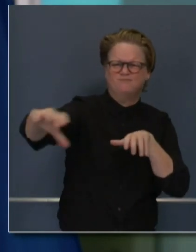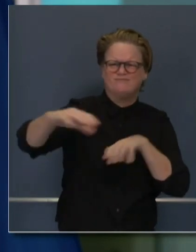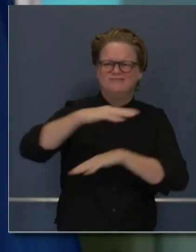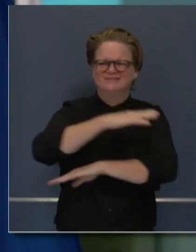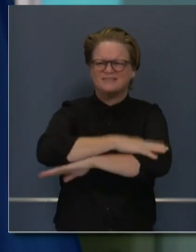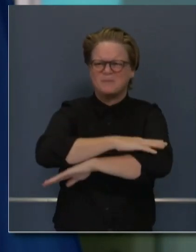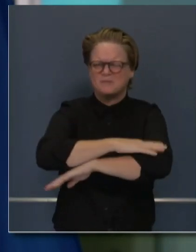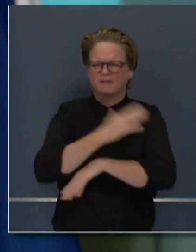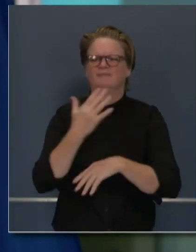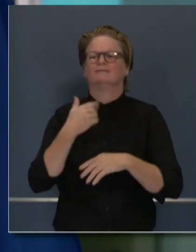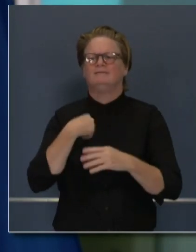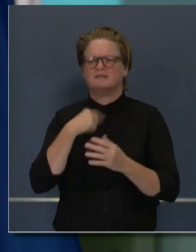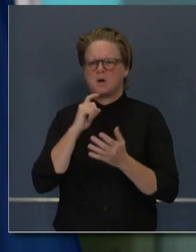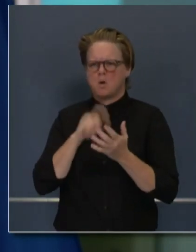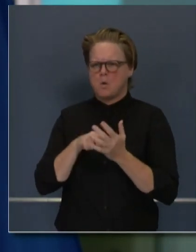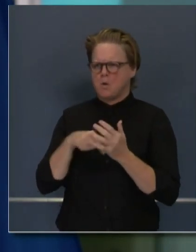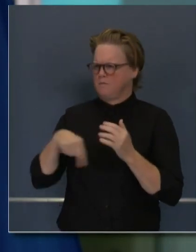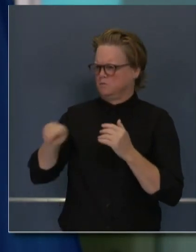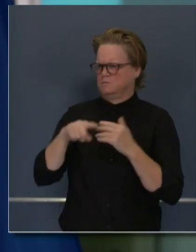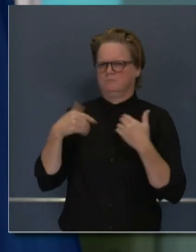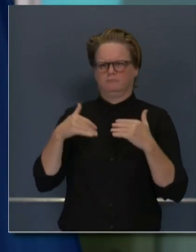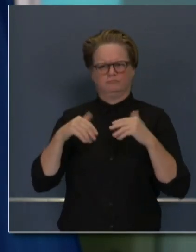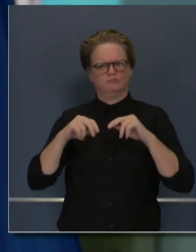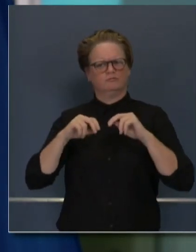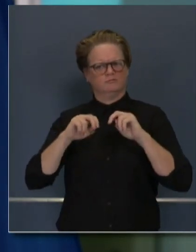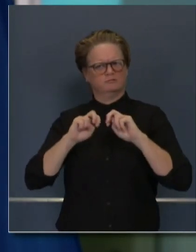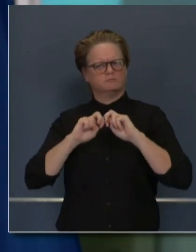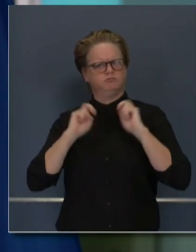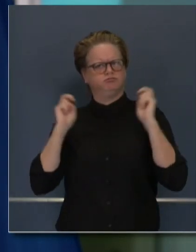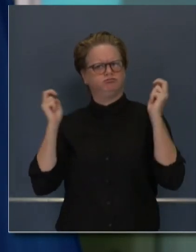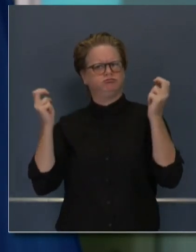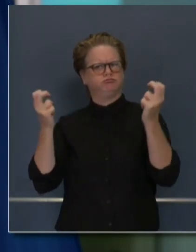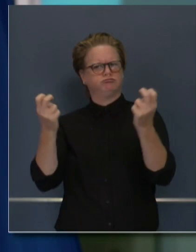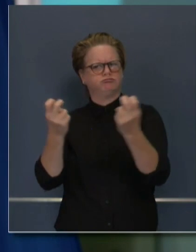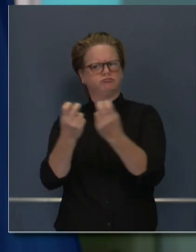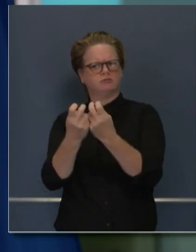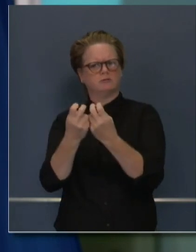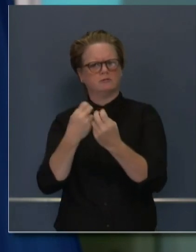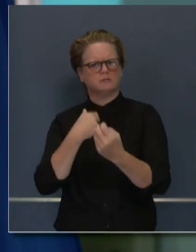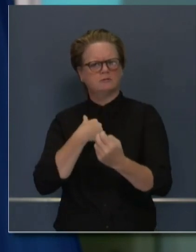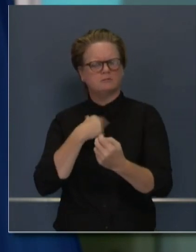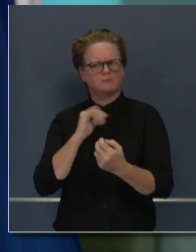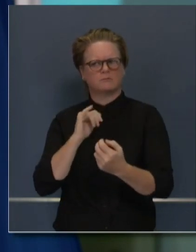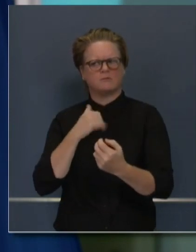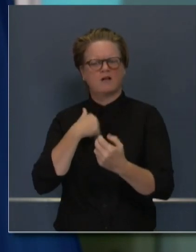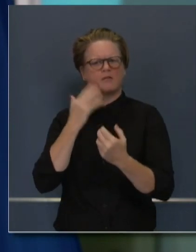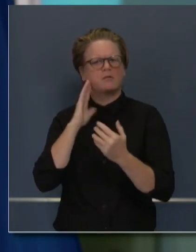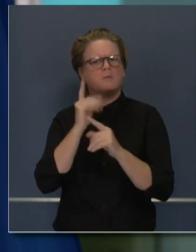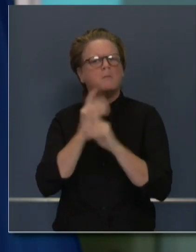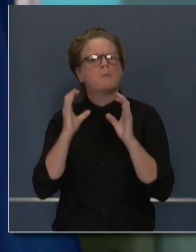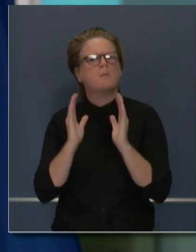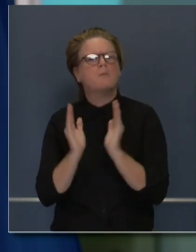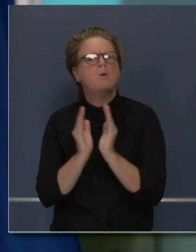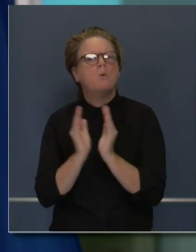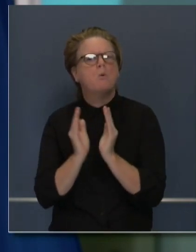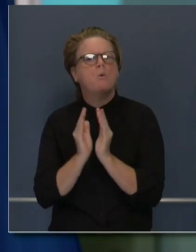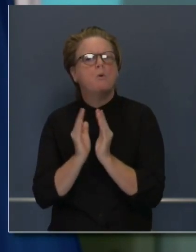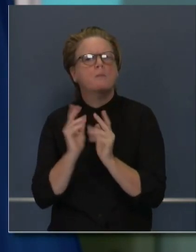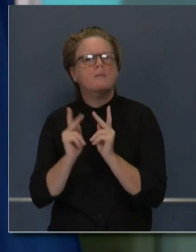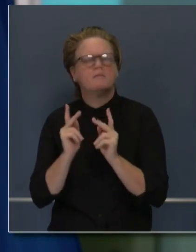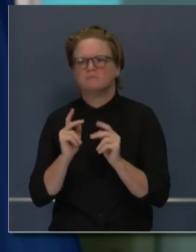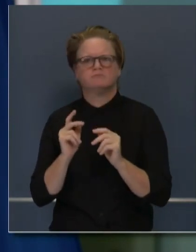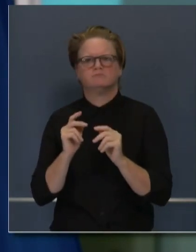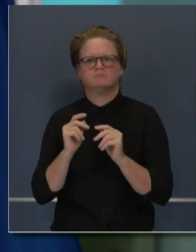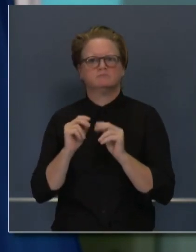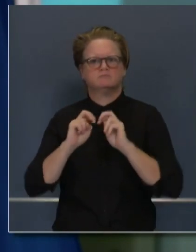I had anticipated. And I made a bad mistake. Instead of sitting down, I should have